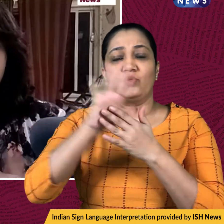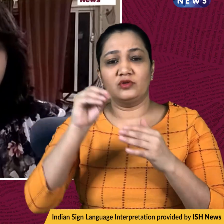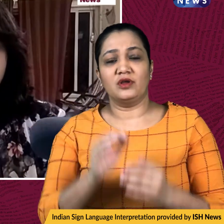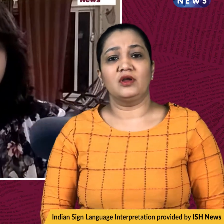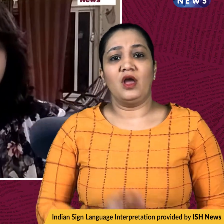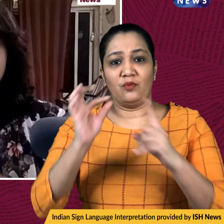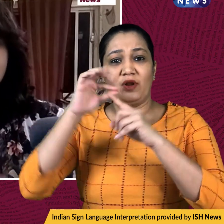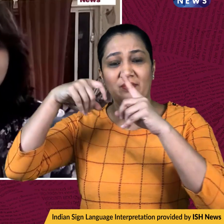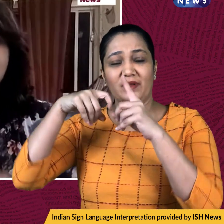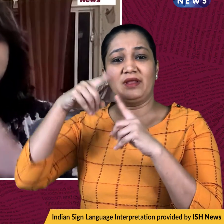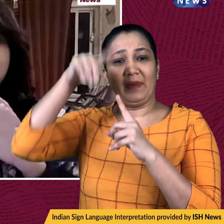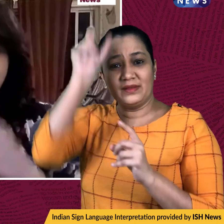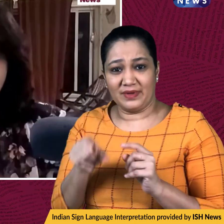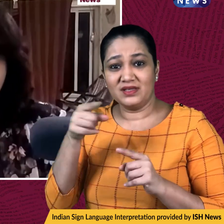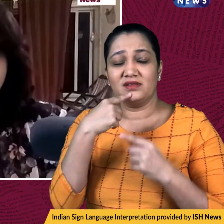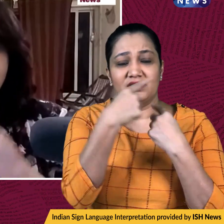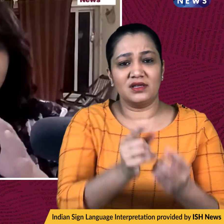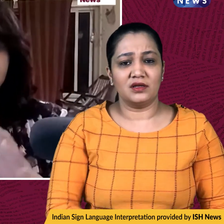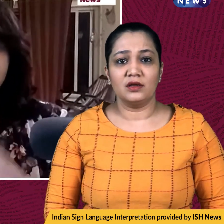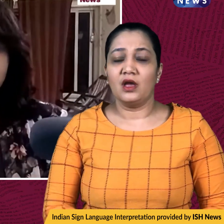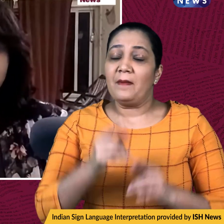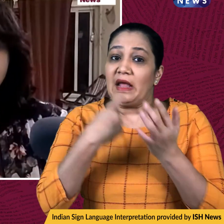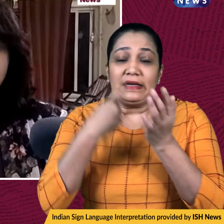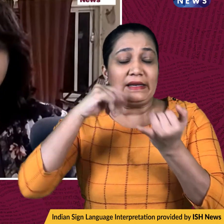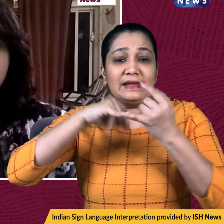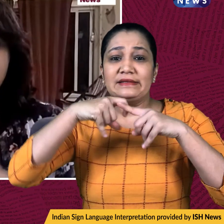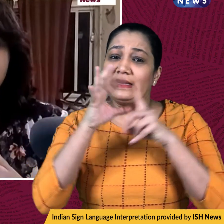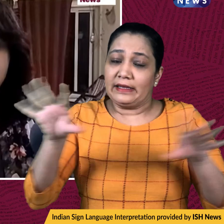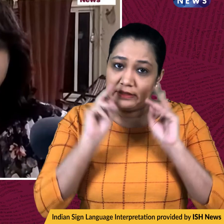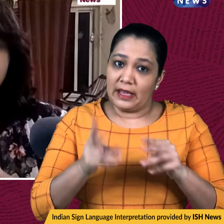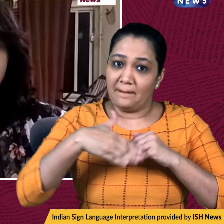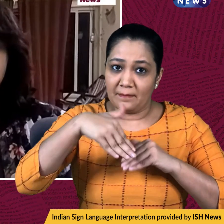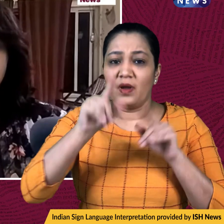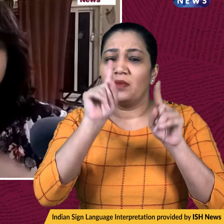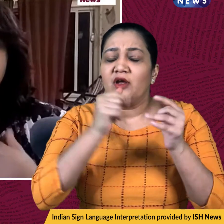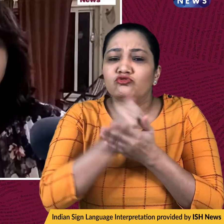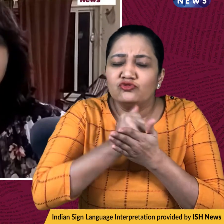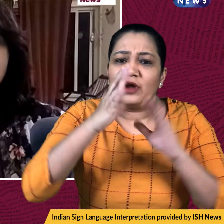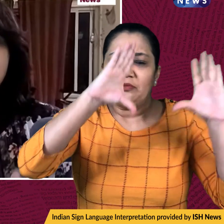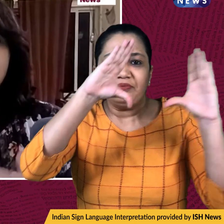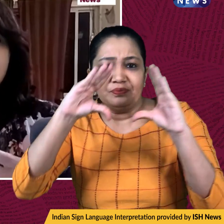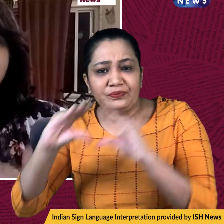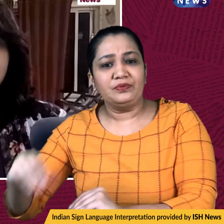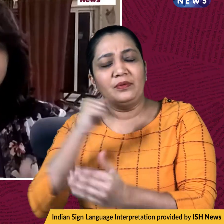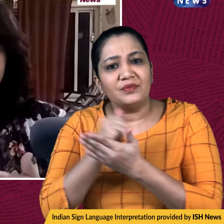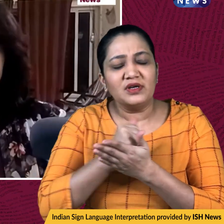Ketupal Singh has now said that the risk persists and focus must be on reducing transmission and